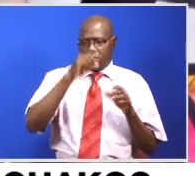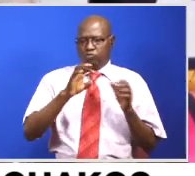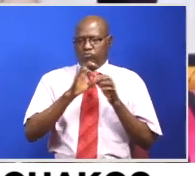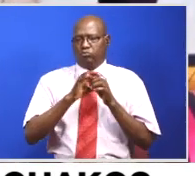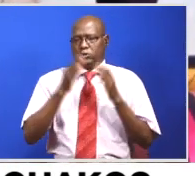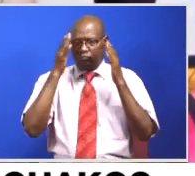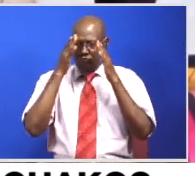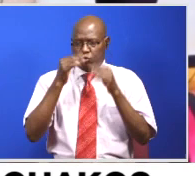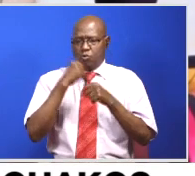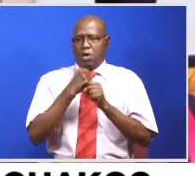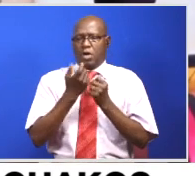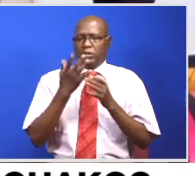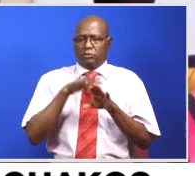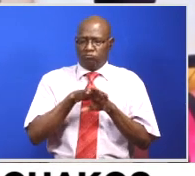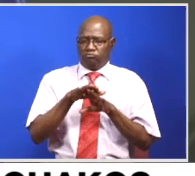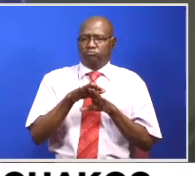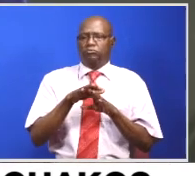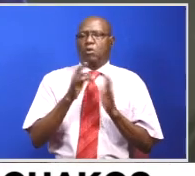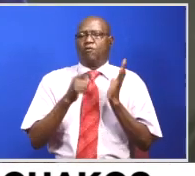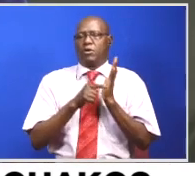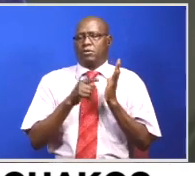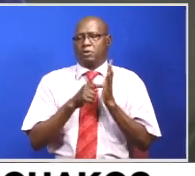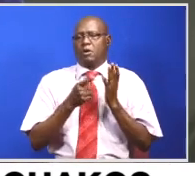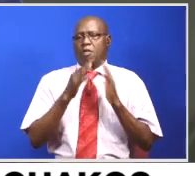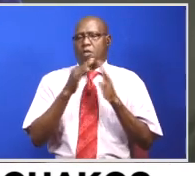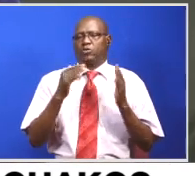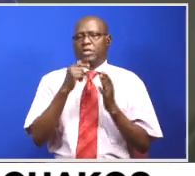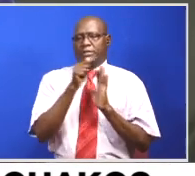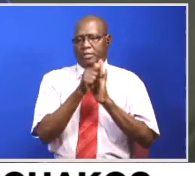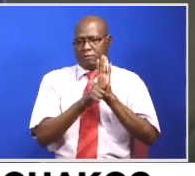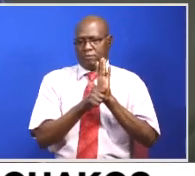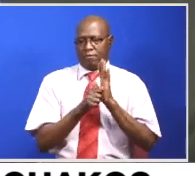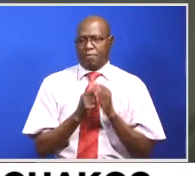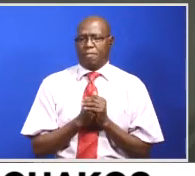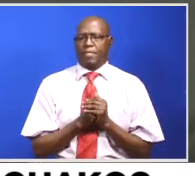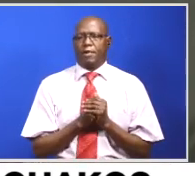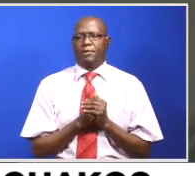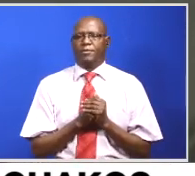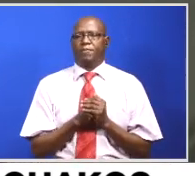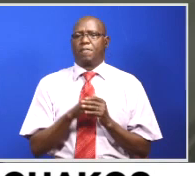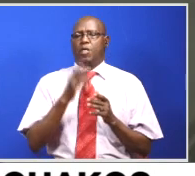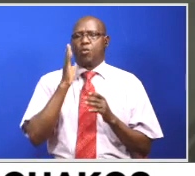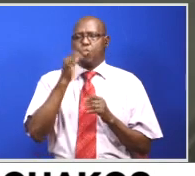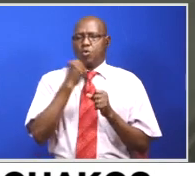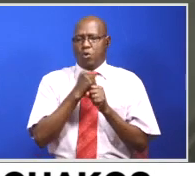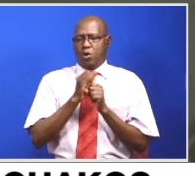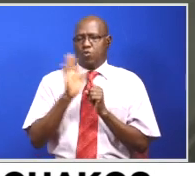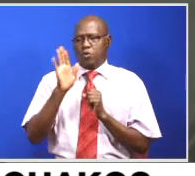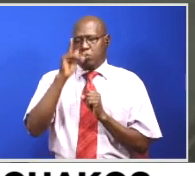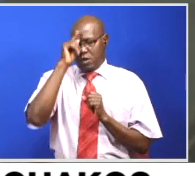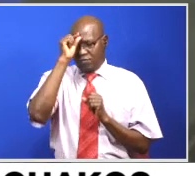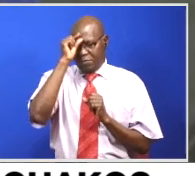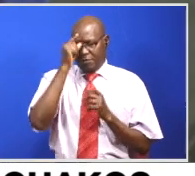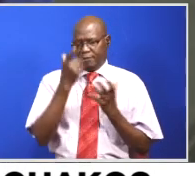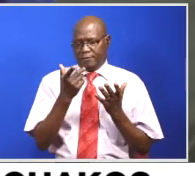in streamlining the affordable housing agenda. Tutafanya kazi na serikali yako.